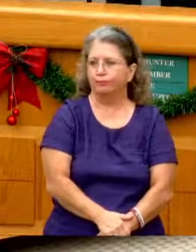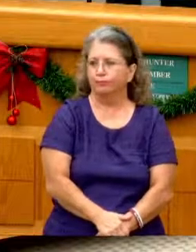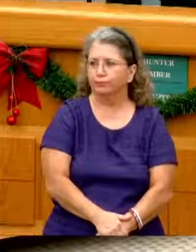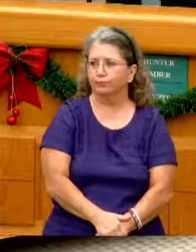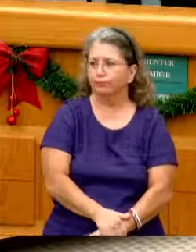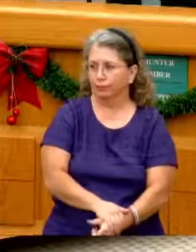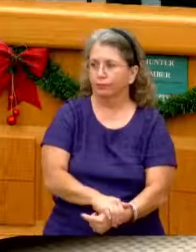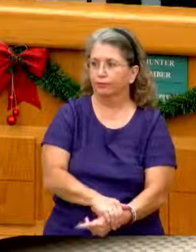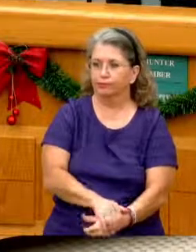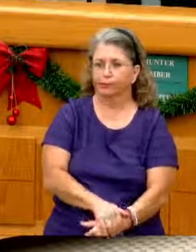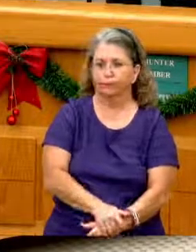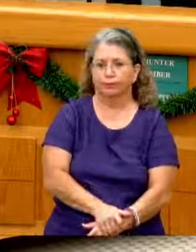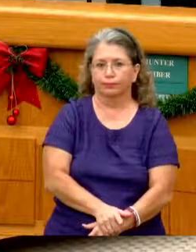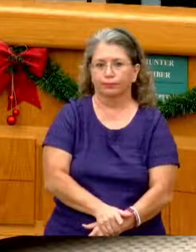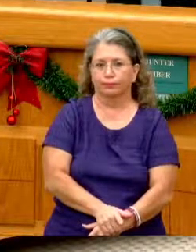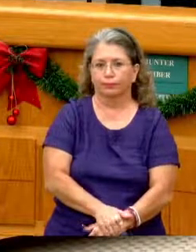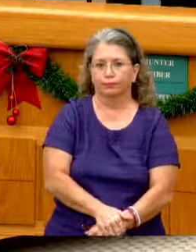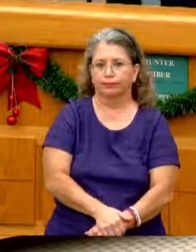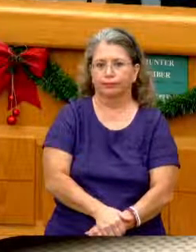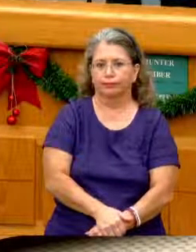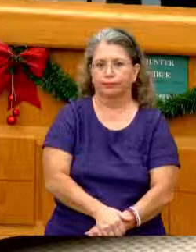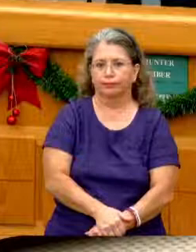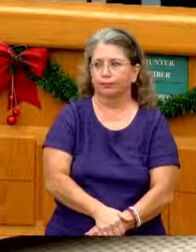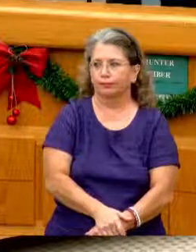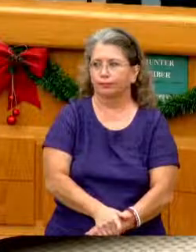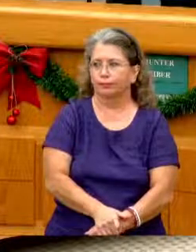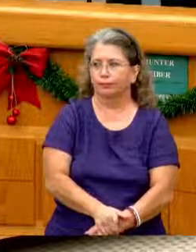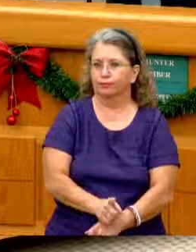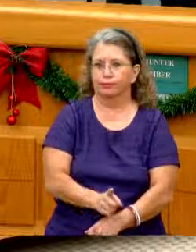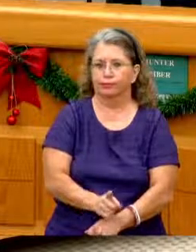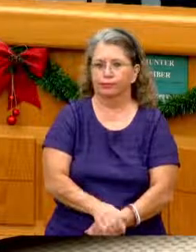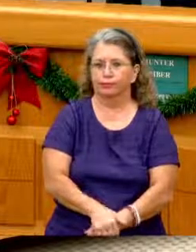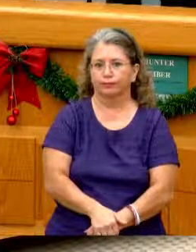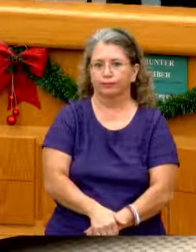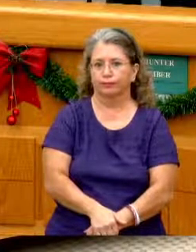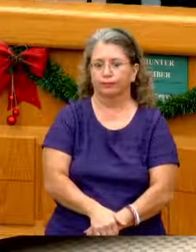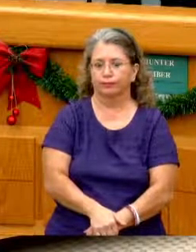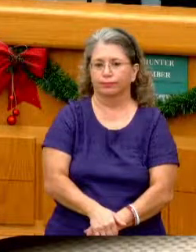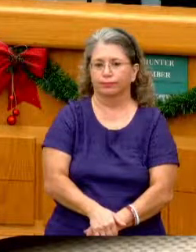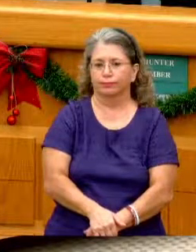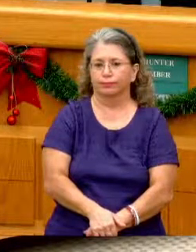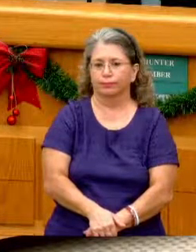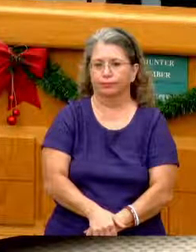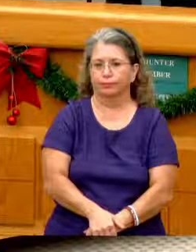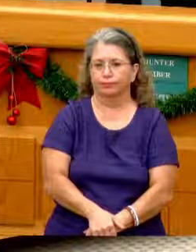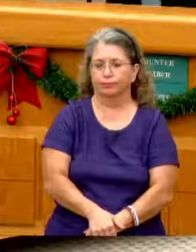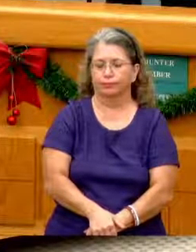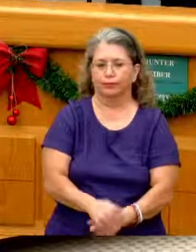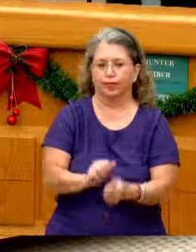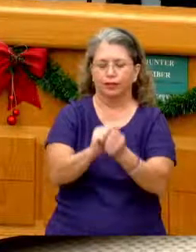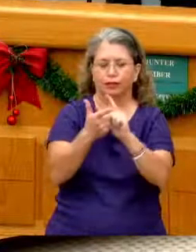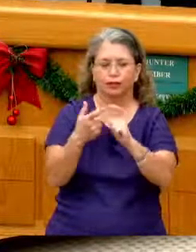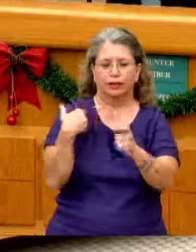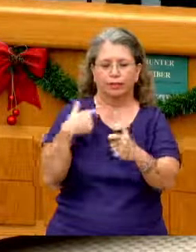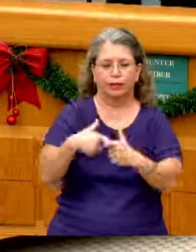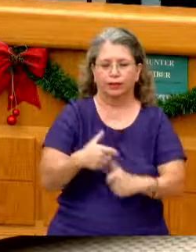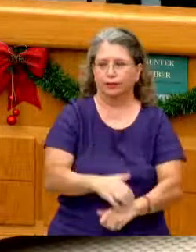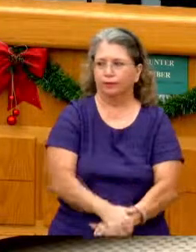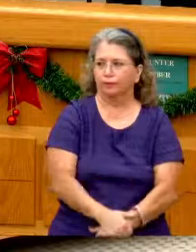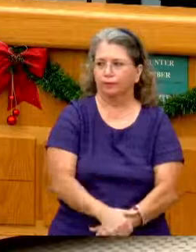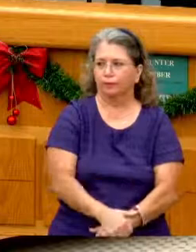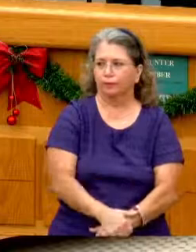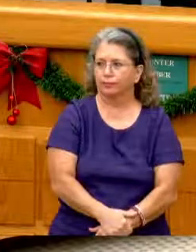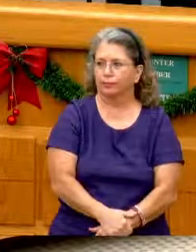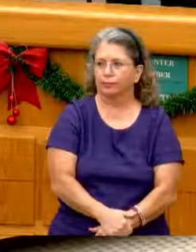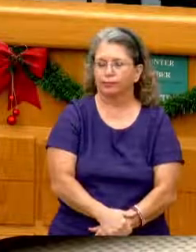La juez quiso dar un mensaje a la comunidad. El día de hoy en el centro de exposición logramos vacunar alrededor de 500 personas. Actualmente contamos